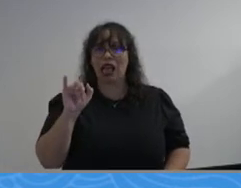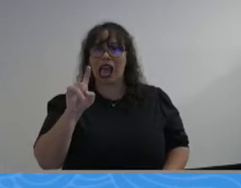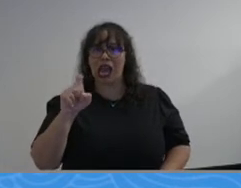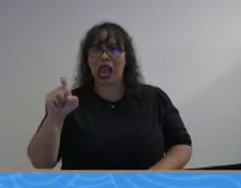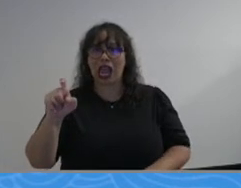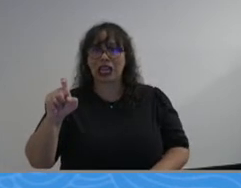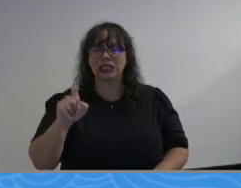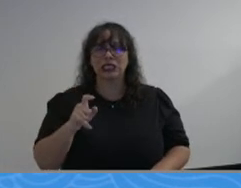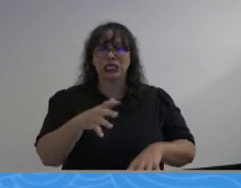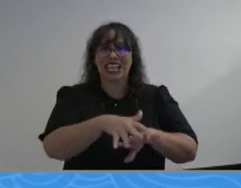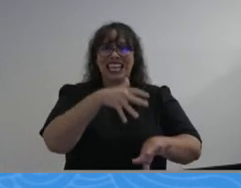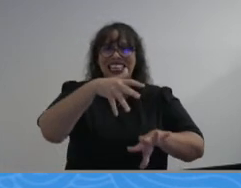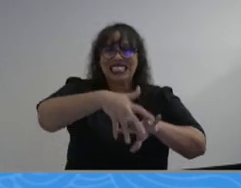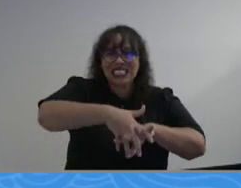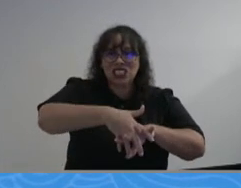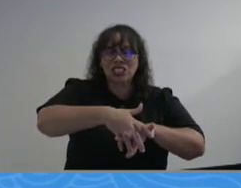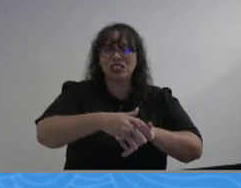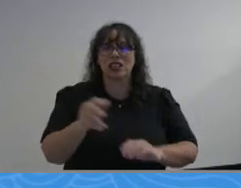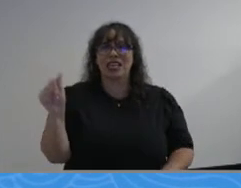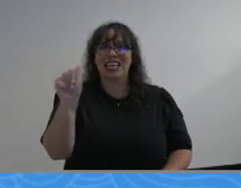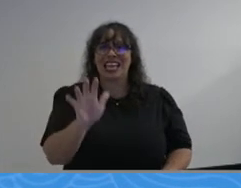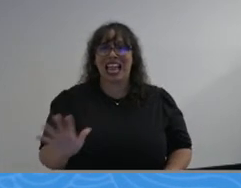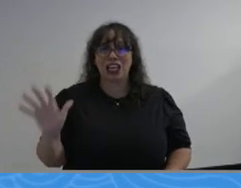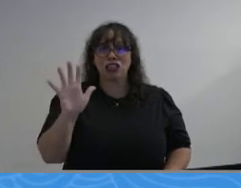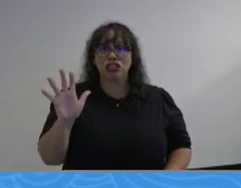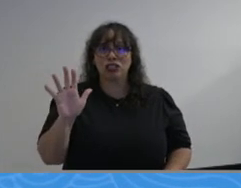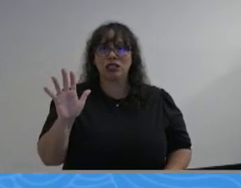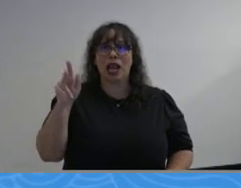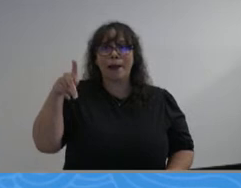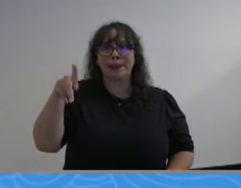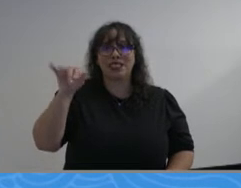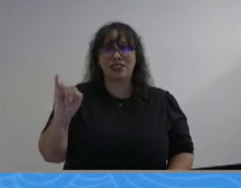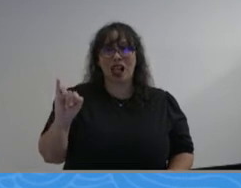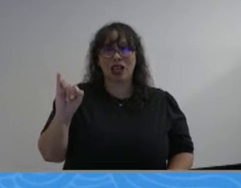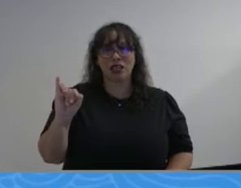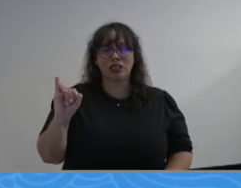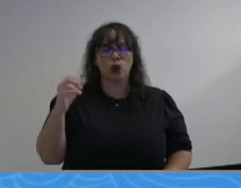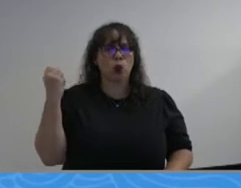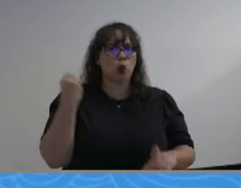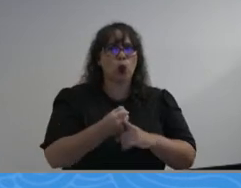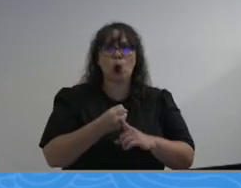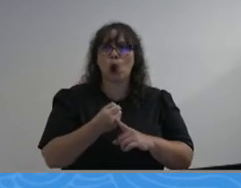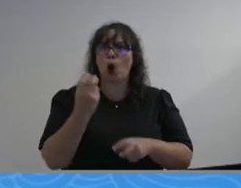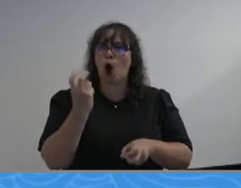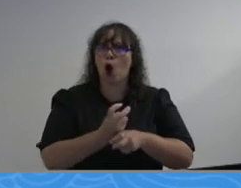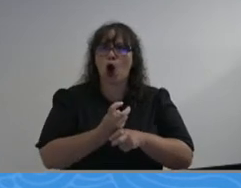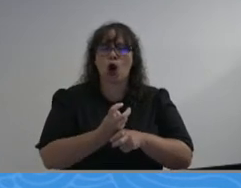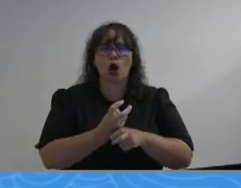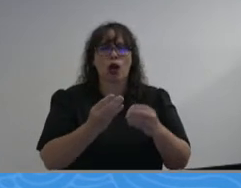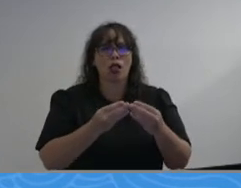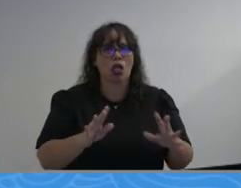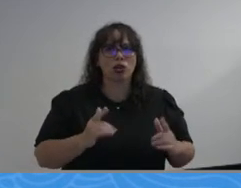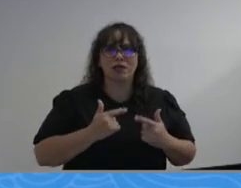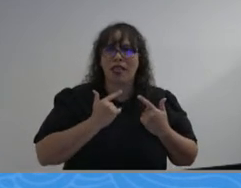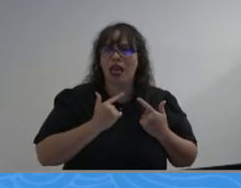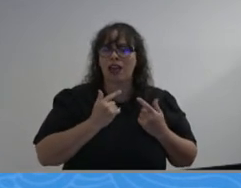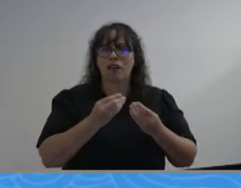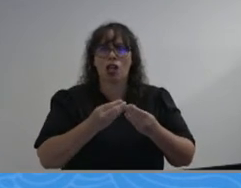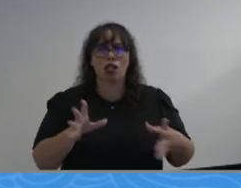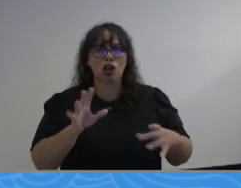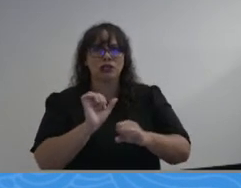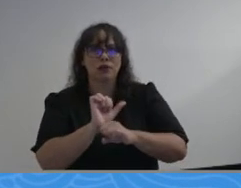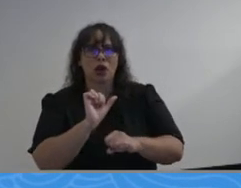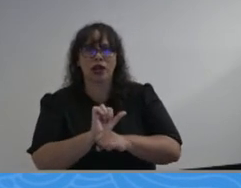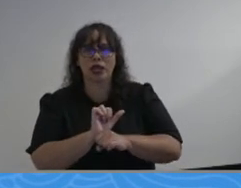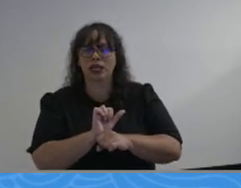Indigenous, and Asian Pacific Islander communities have been especially hard between loss of life, loss of employment,